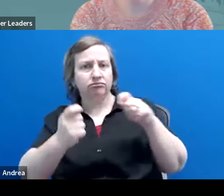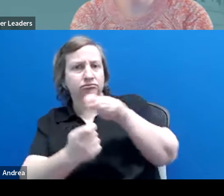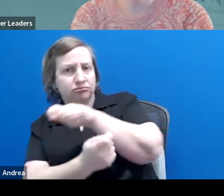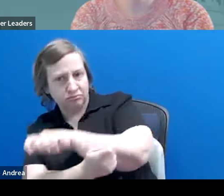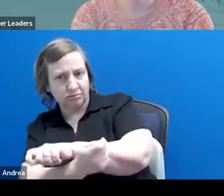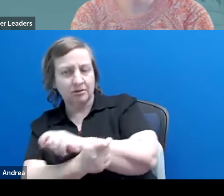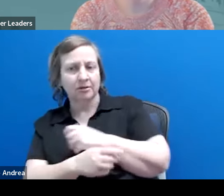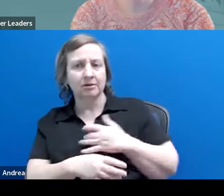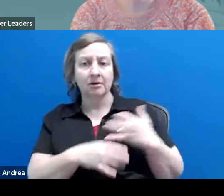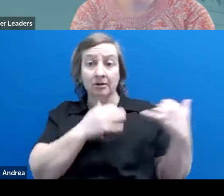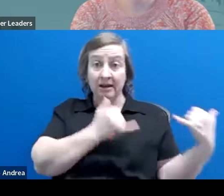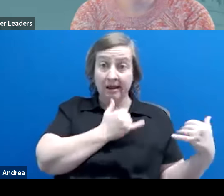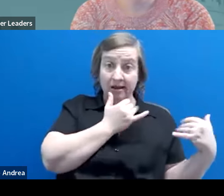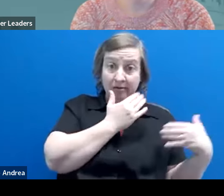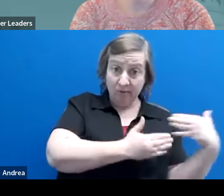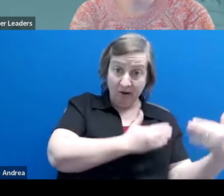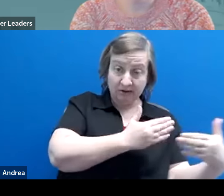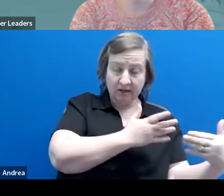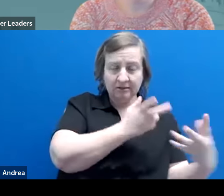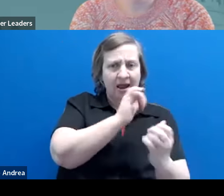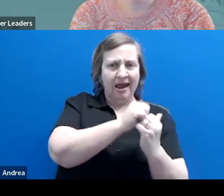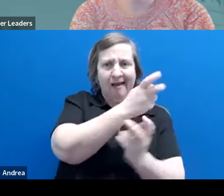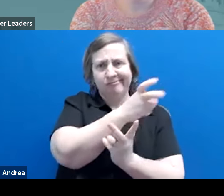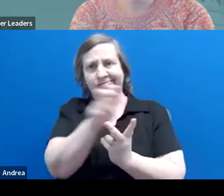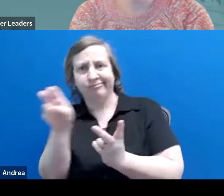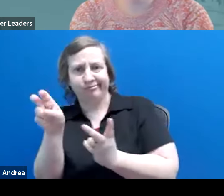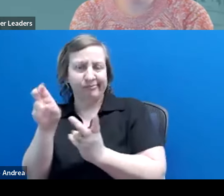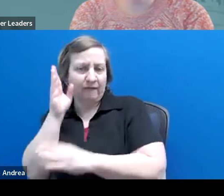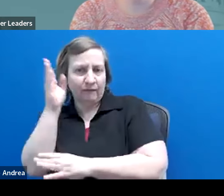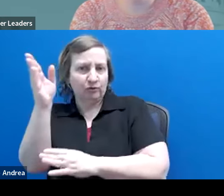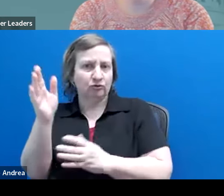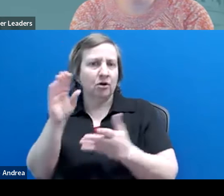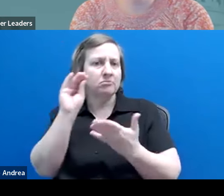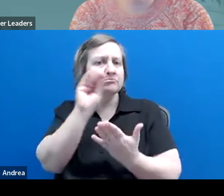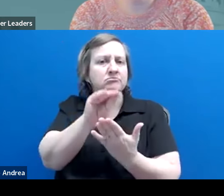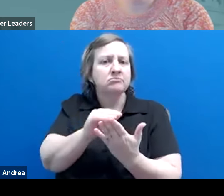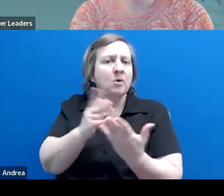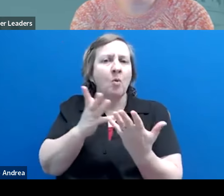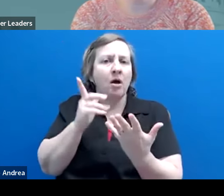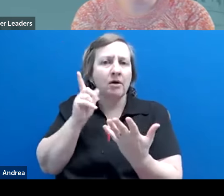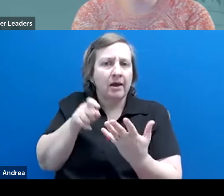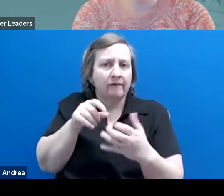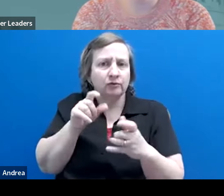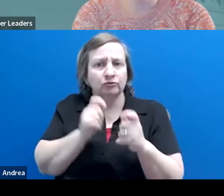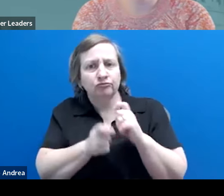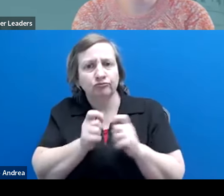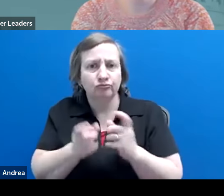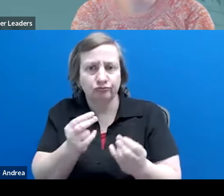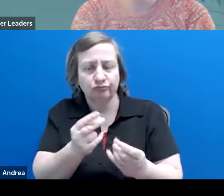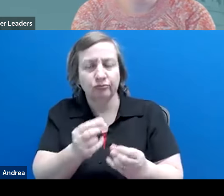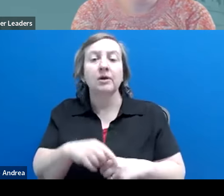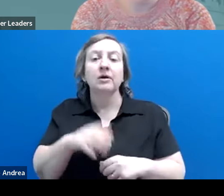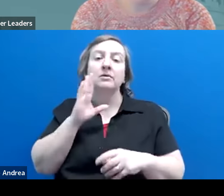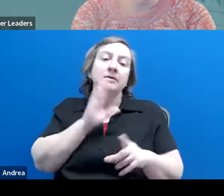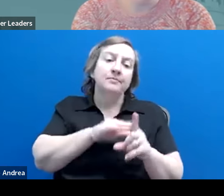the current process, and the future process, outlining what needs to happen. We'll be tapping CRIS members, agencies,